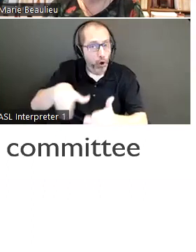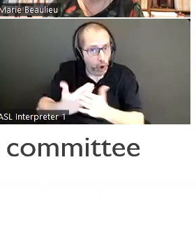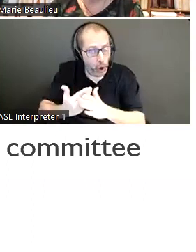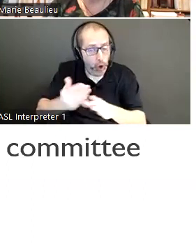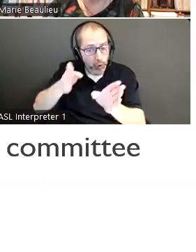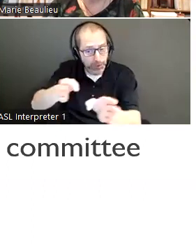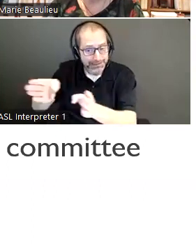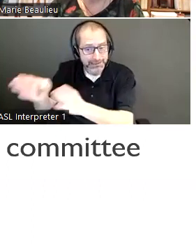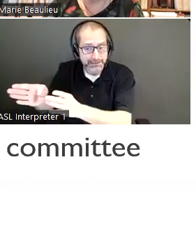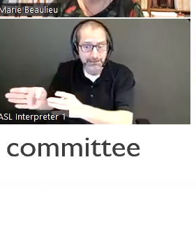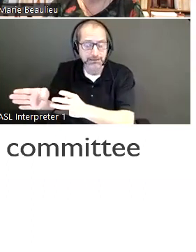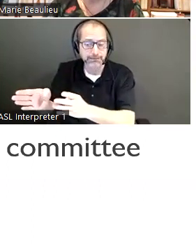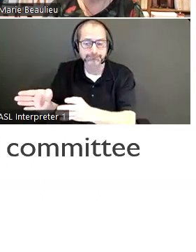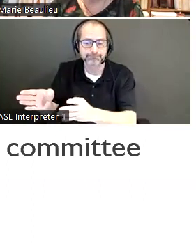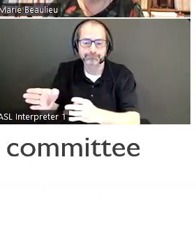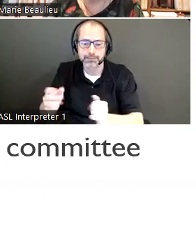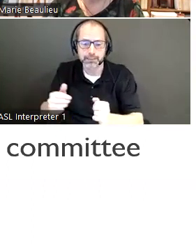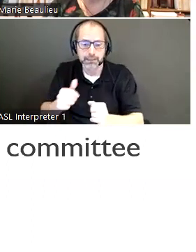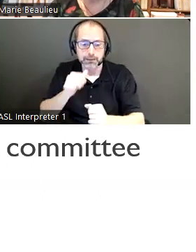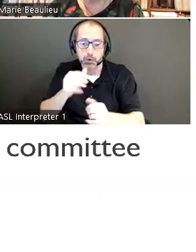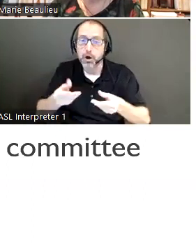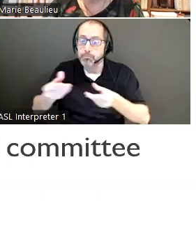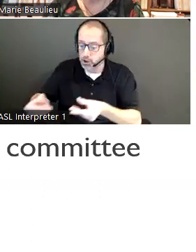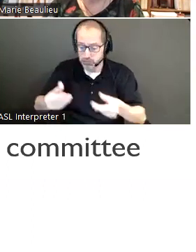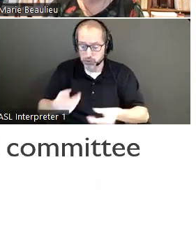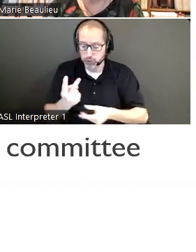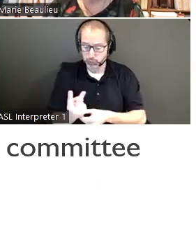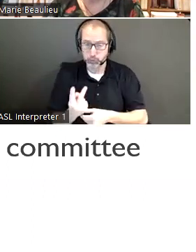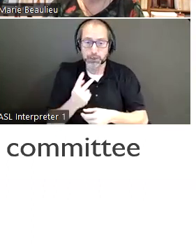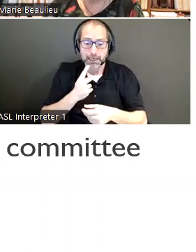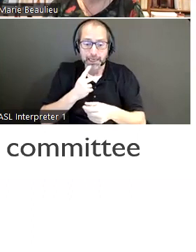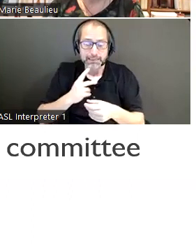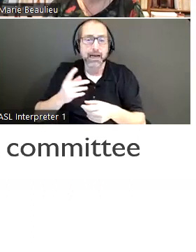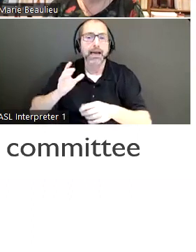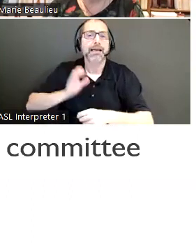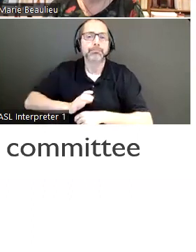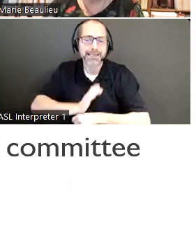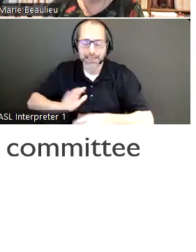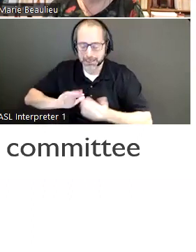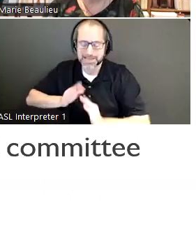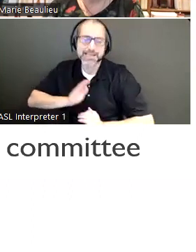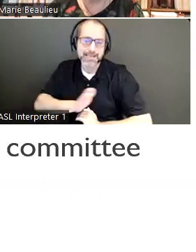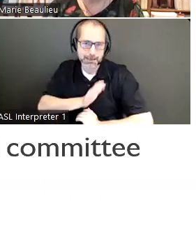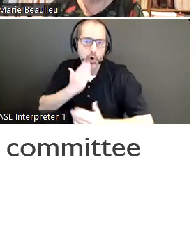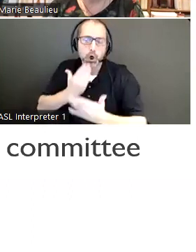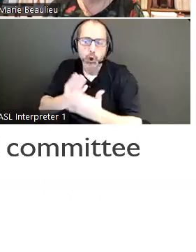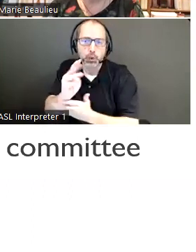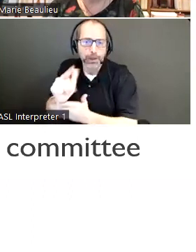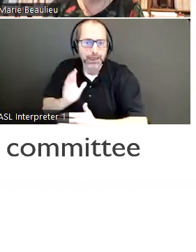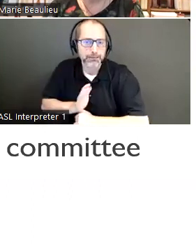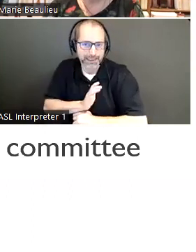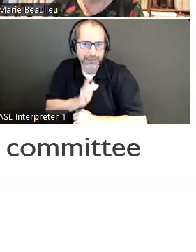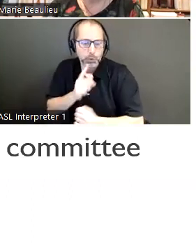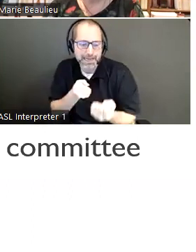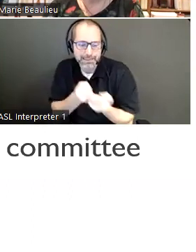3 provides a detailed process to support the creation of a residence committee or a goodwill committee. And